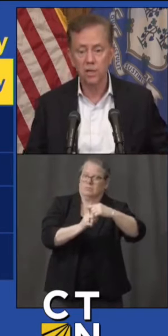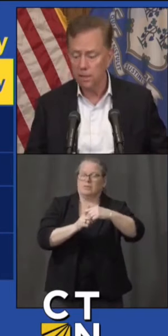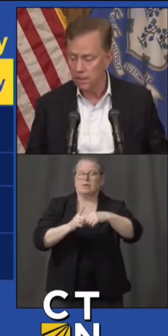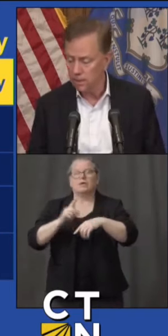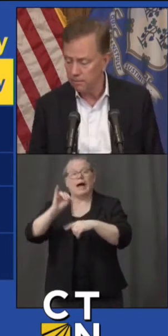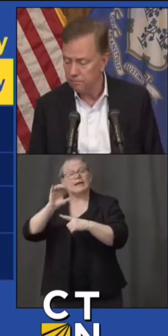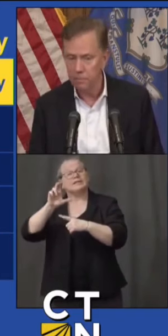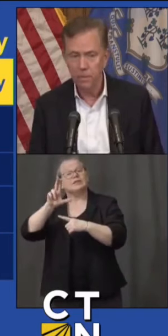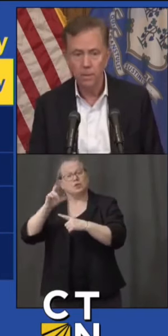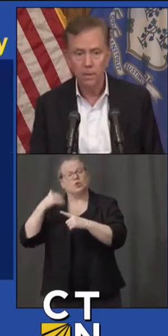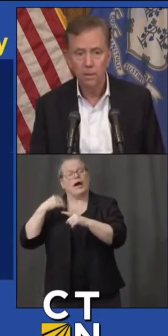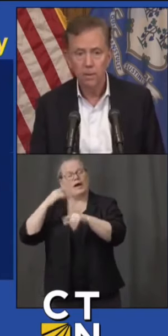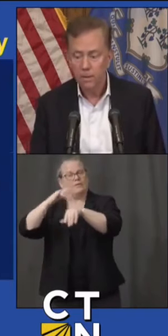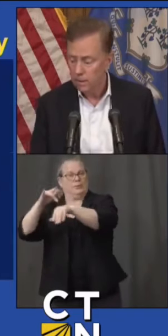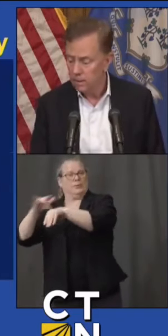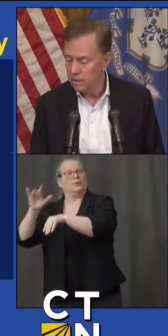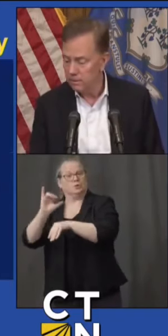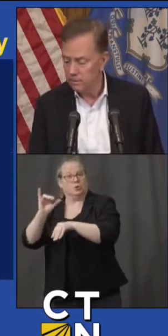slide,